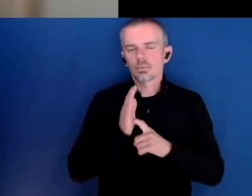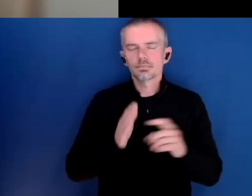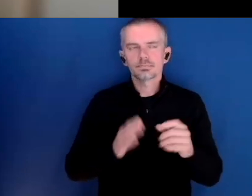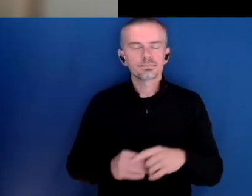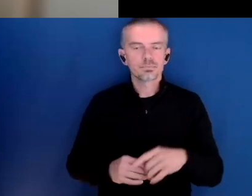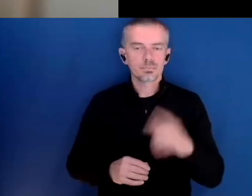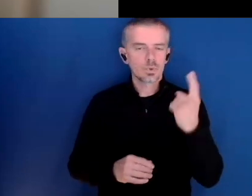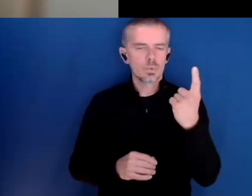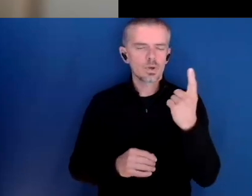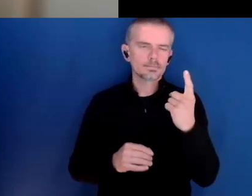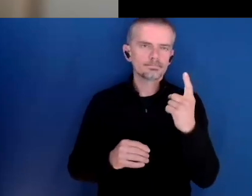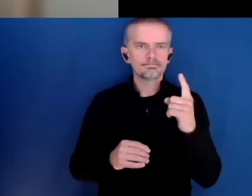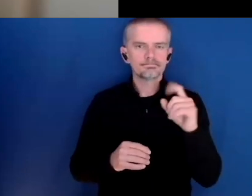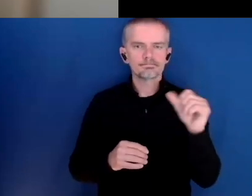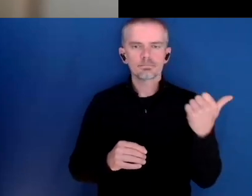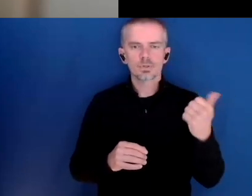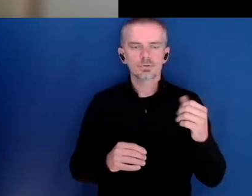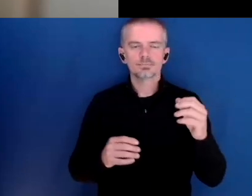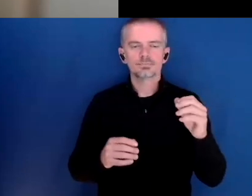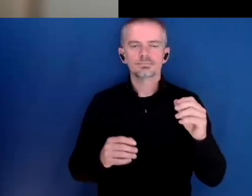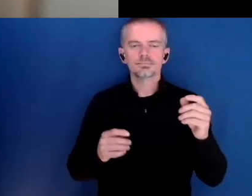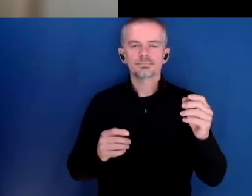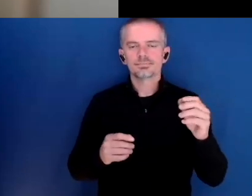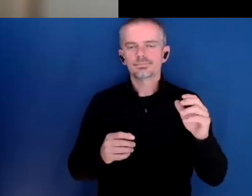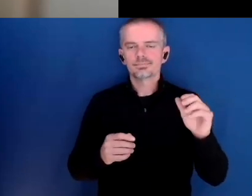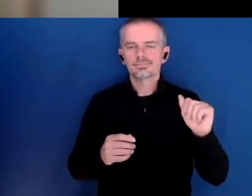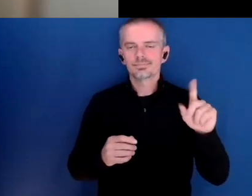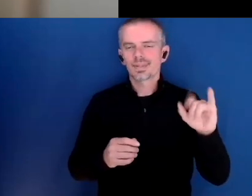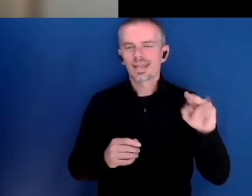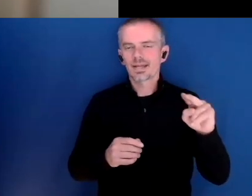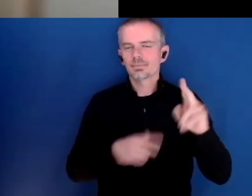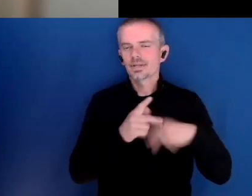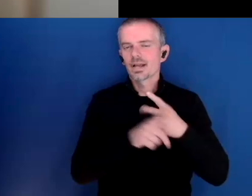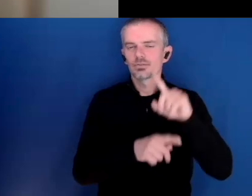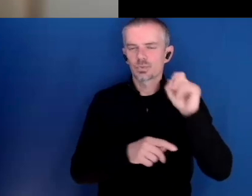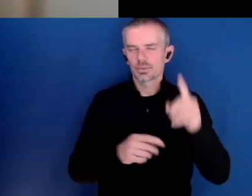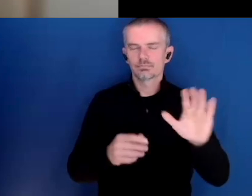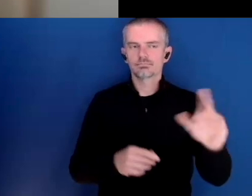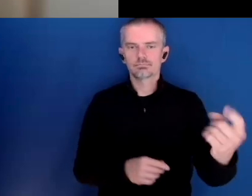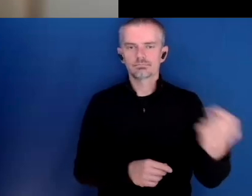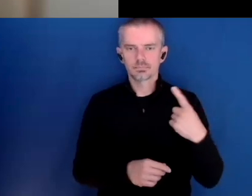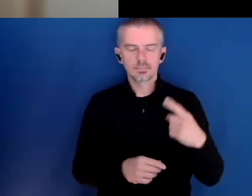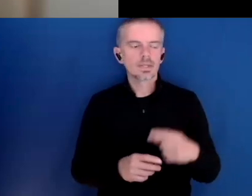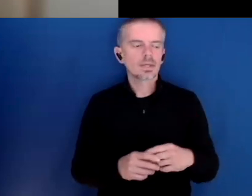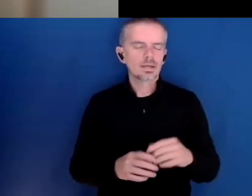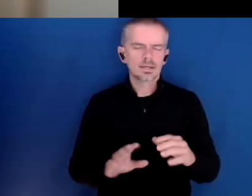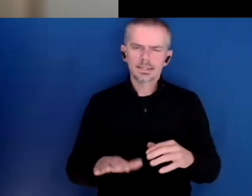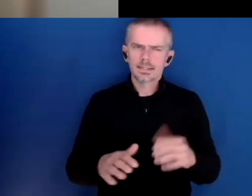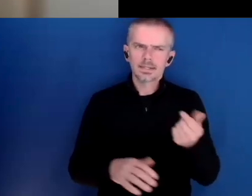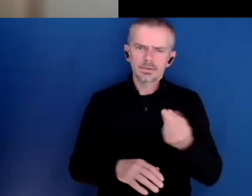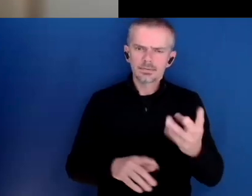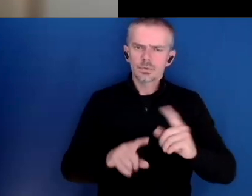or grants admin type question that we received was around this idea that there are a few different